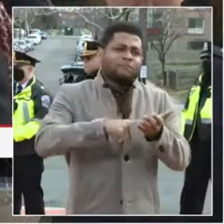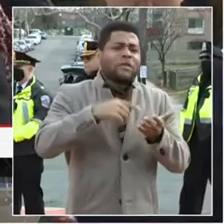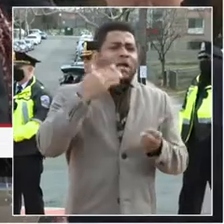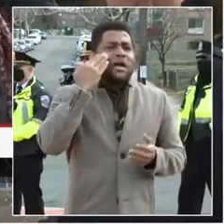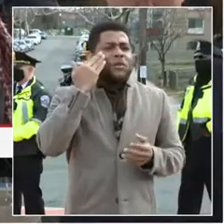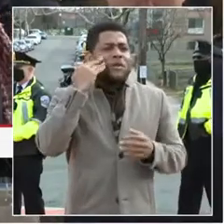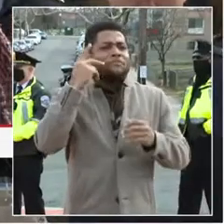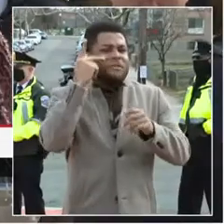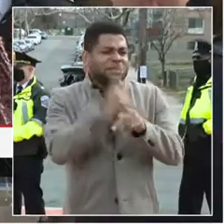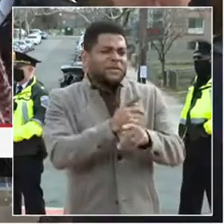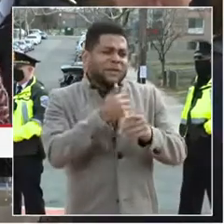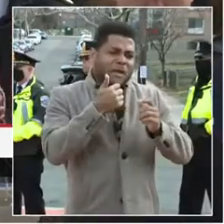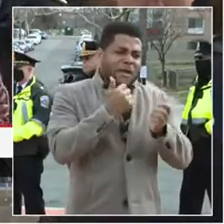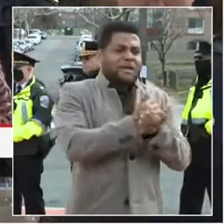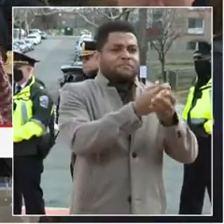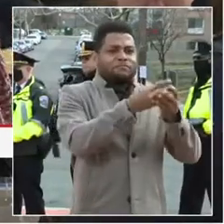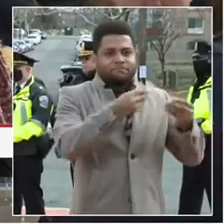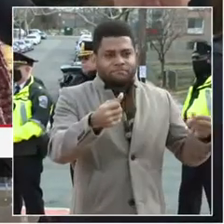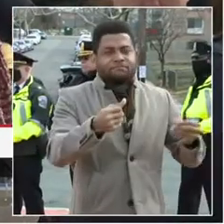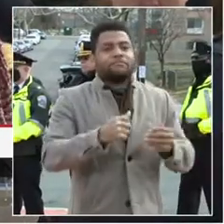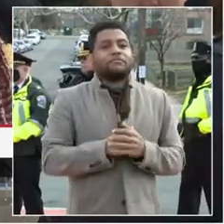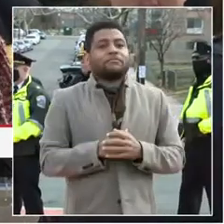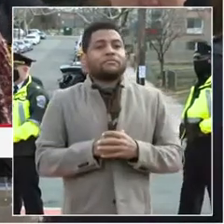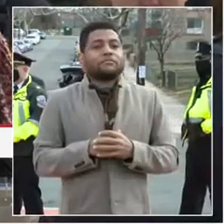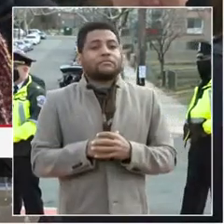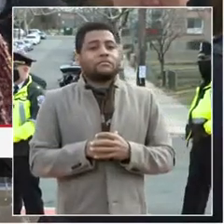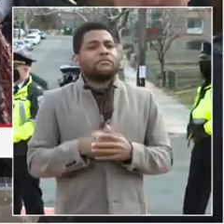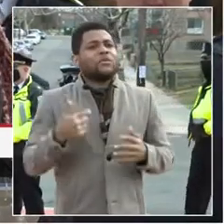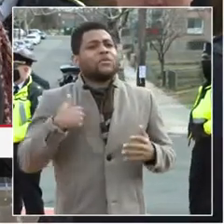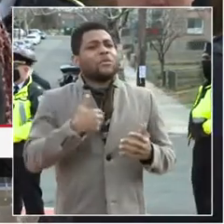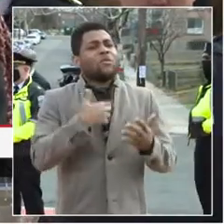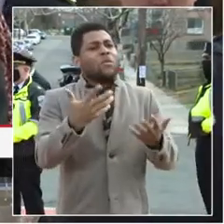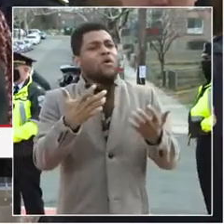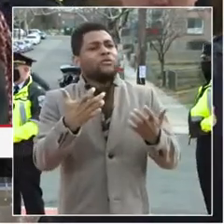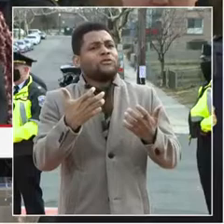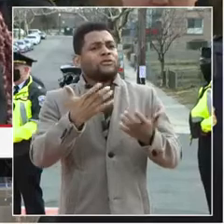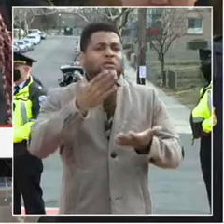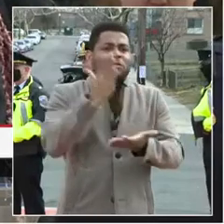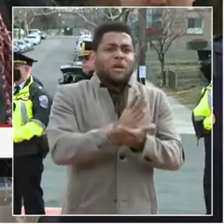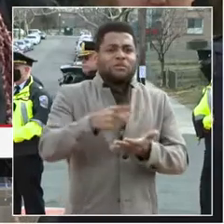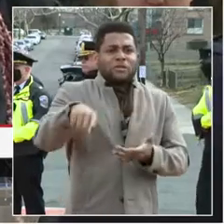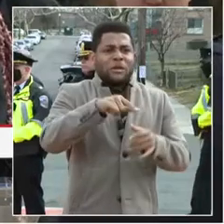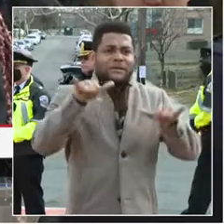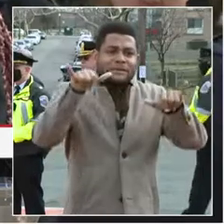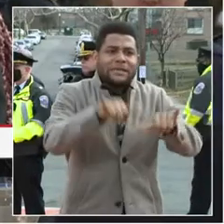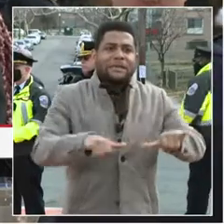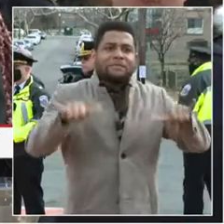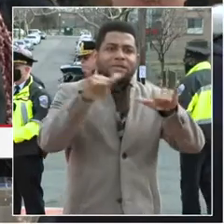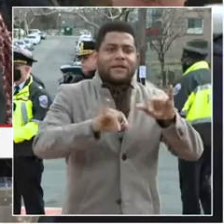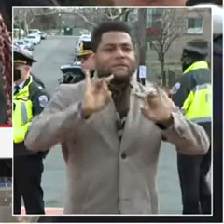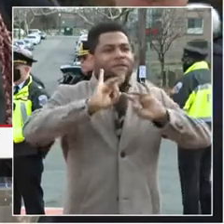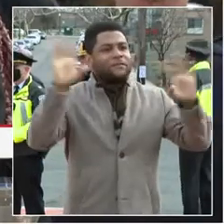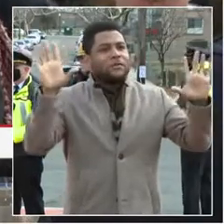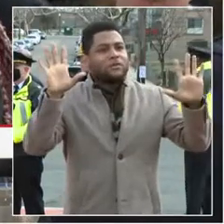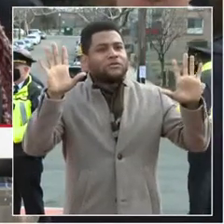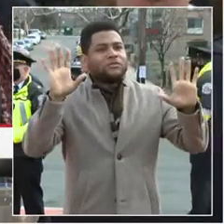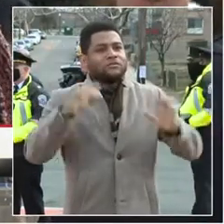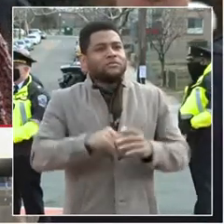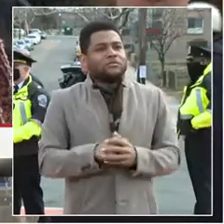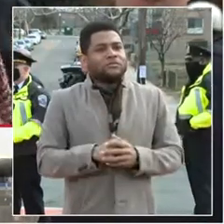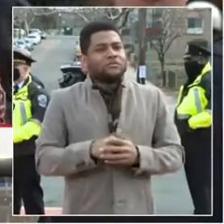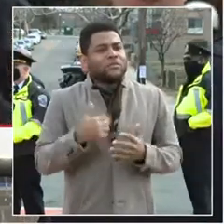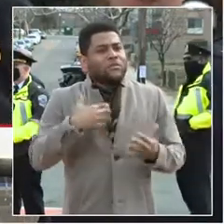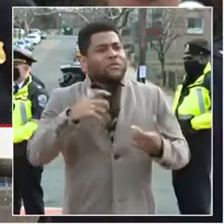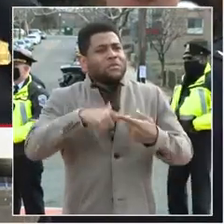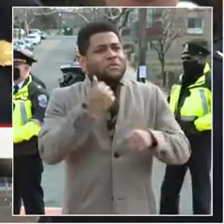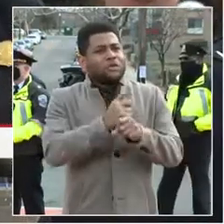to extricate people from cycles of violence, to ensure that our services and supports